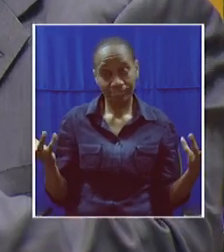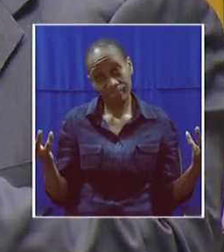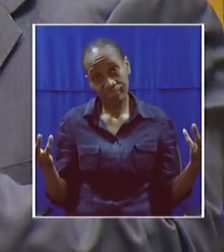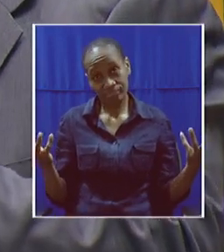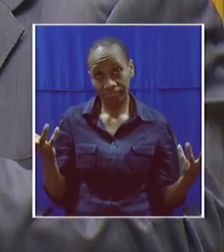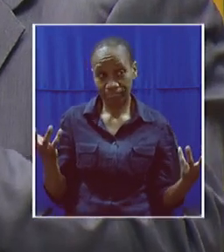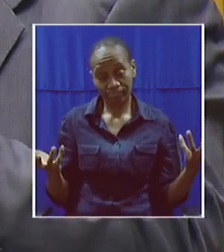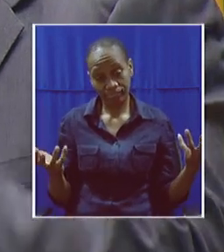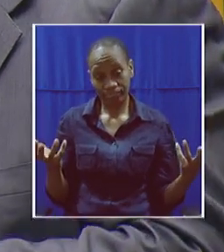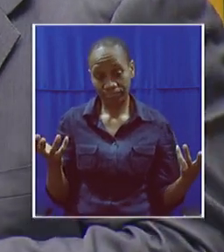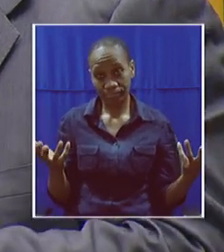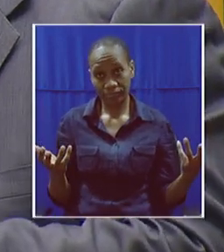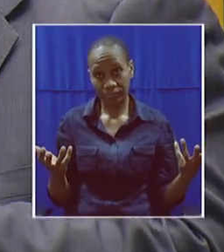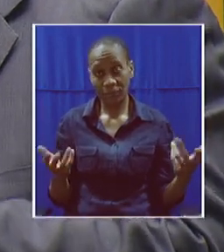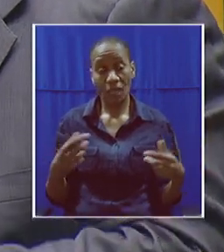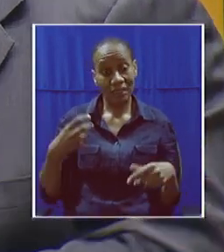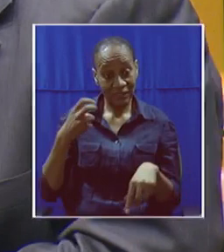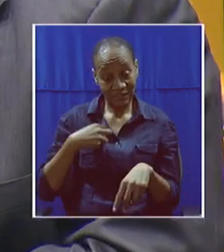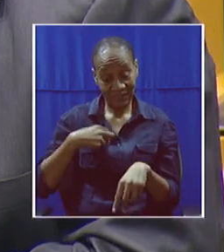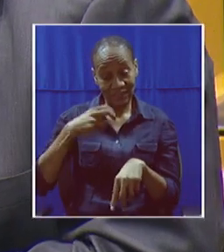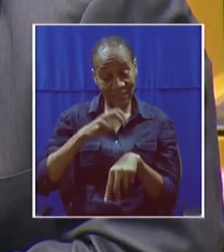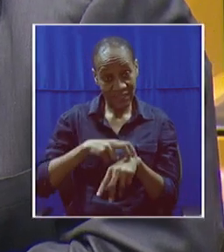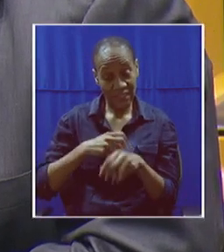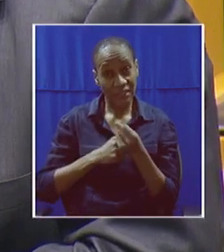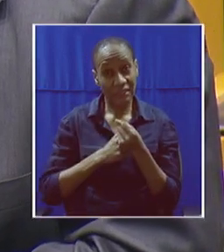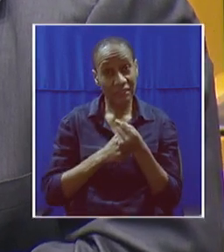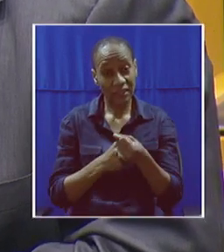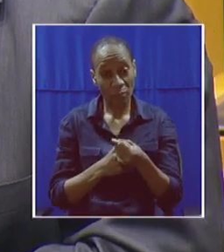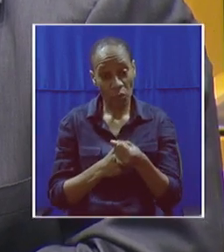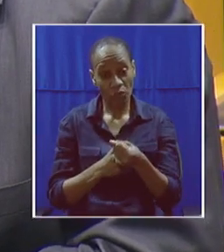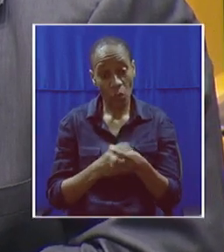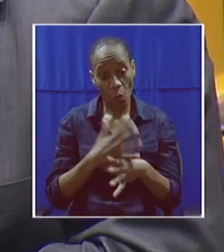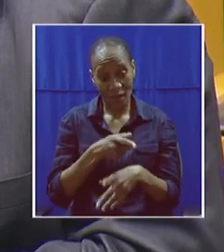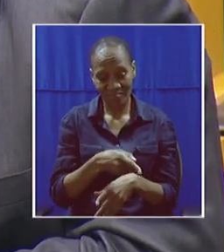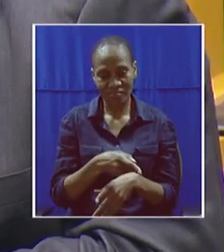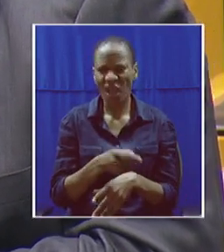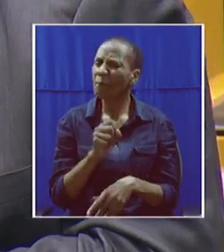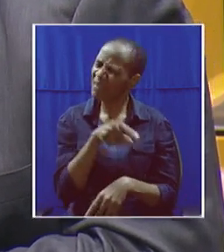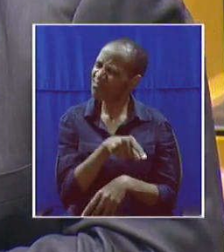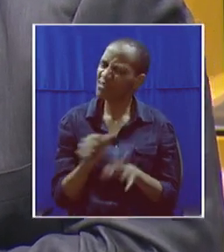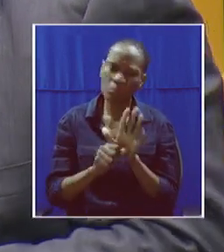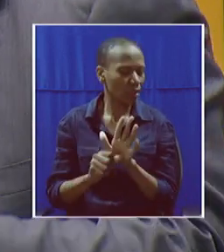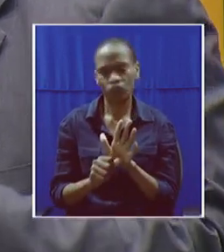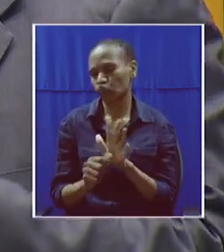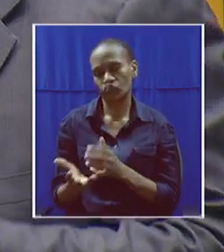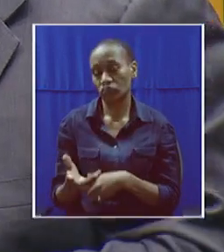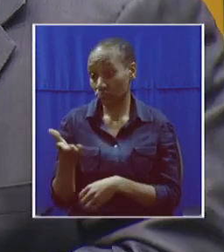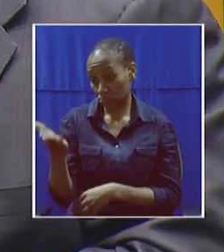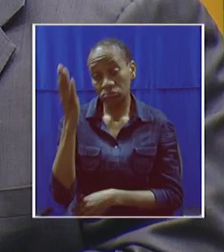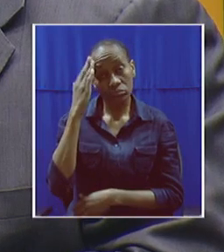the Ring of uh support for this work is very important uh as you